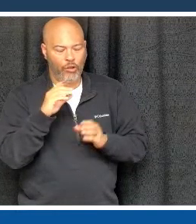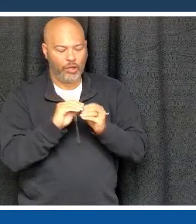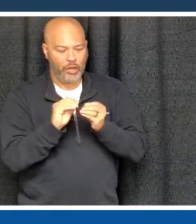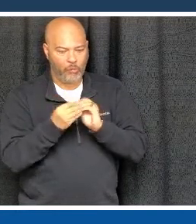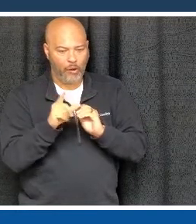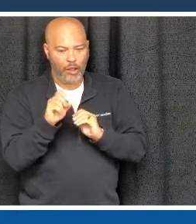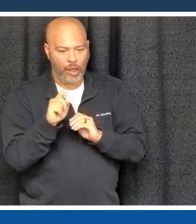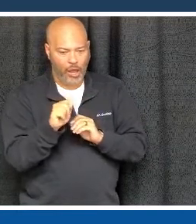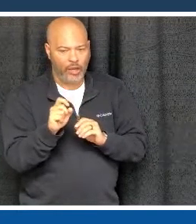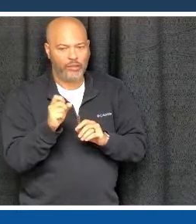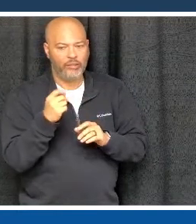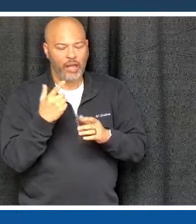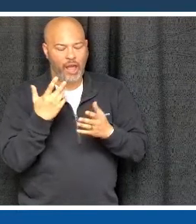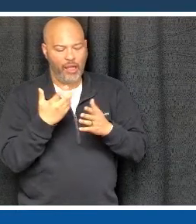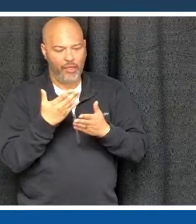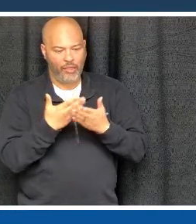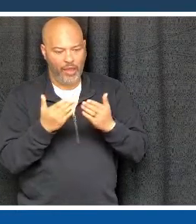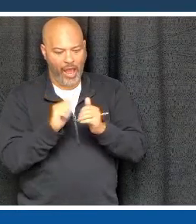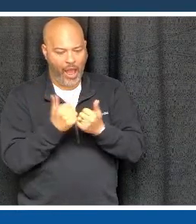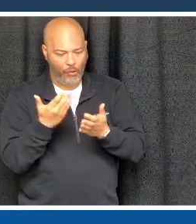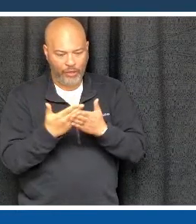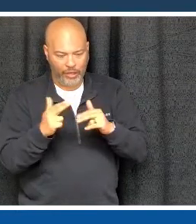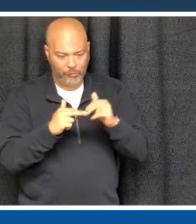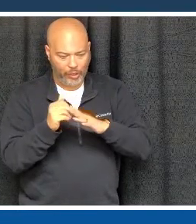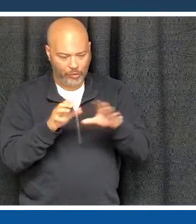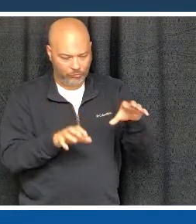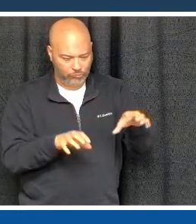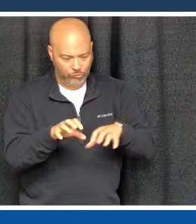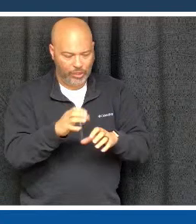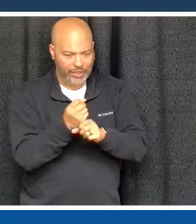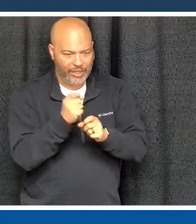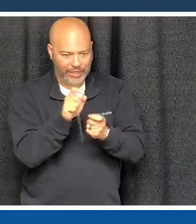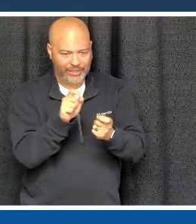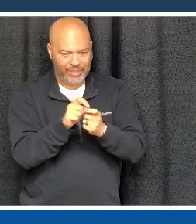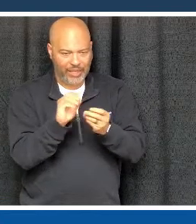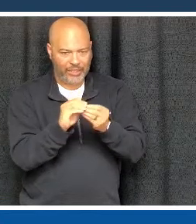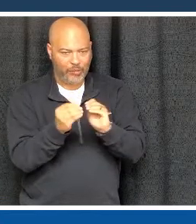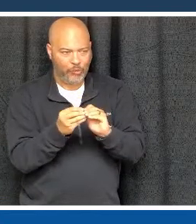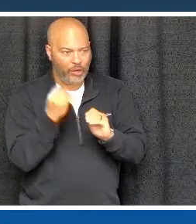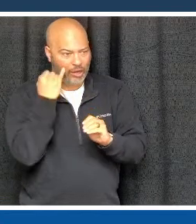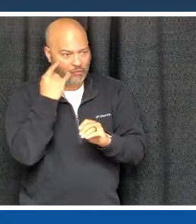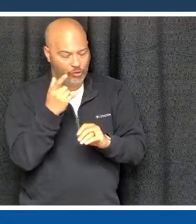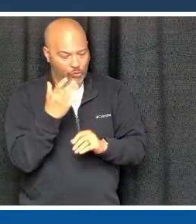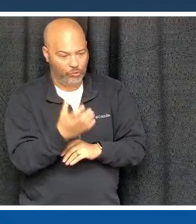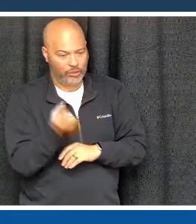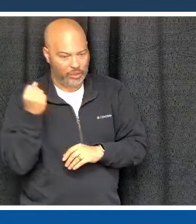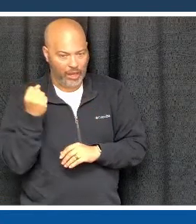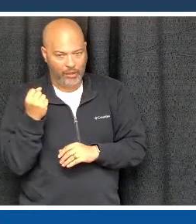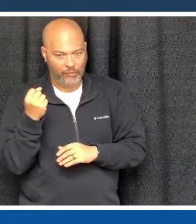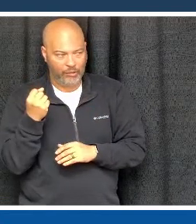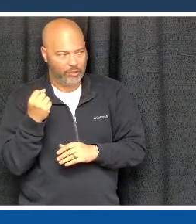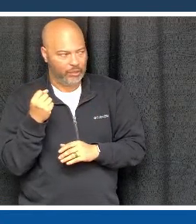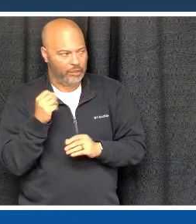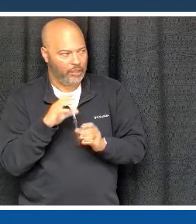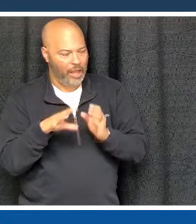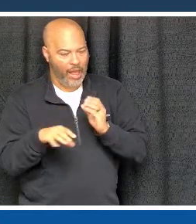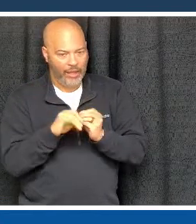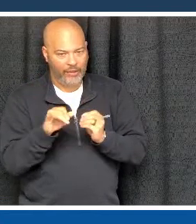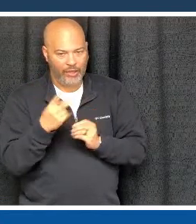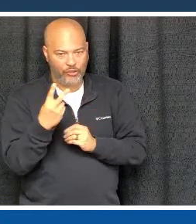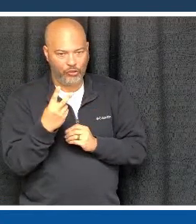and things being situated the way they are to get a specific number of lots. If you take away, again, putting in that